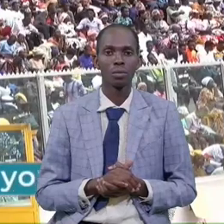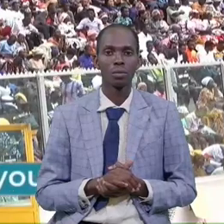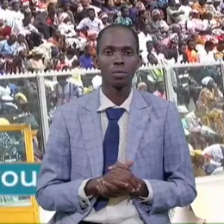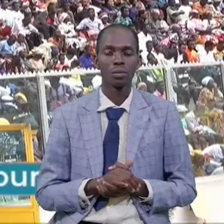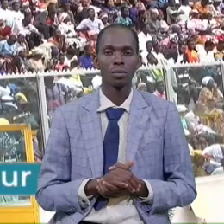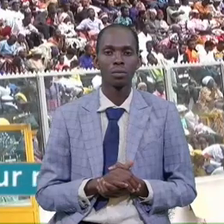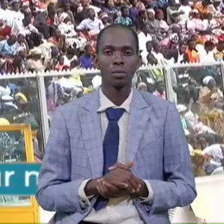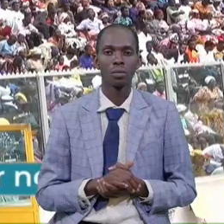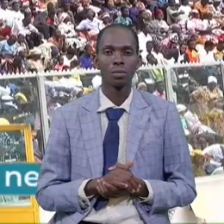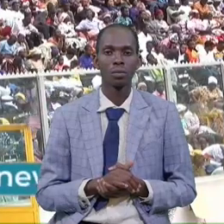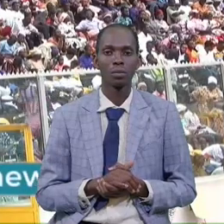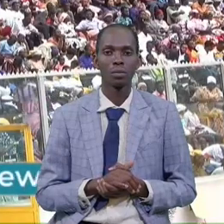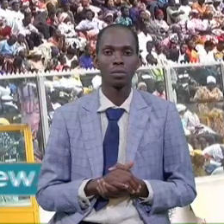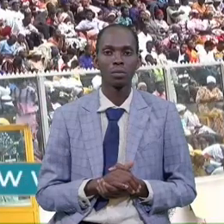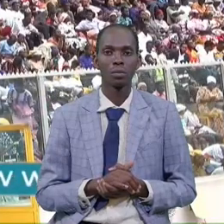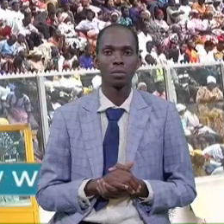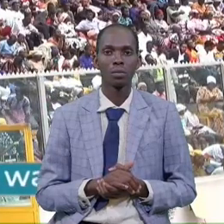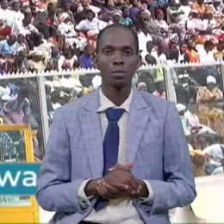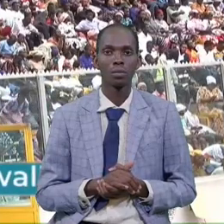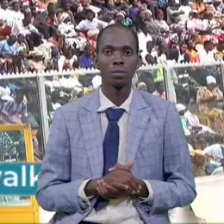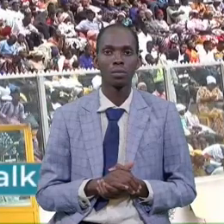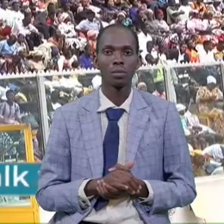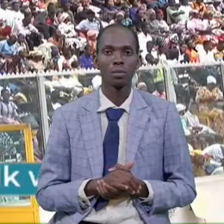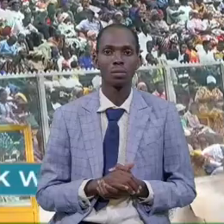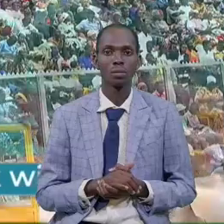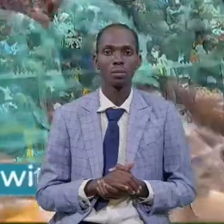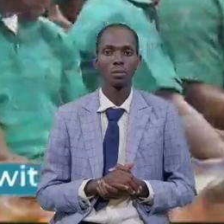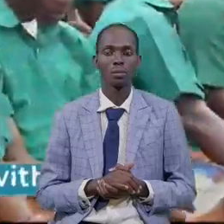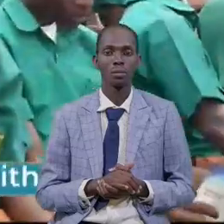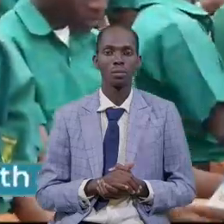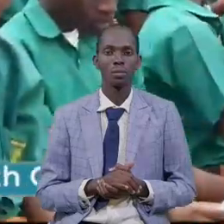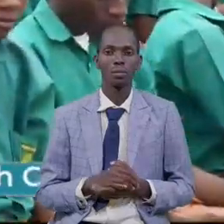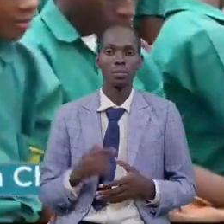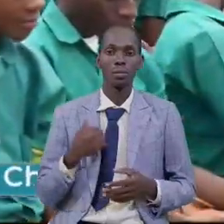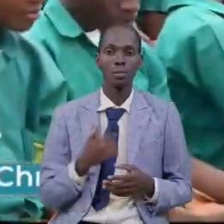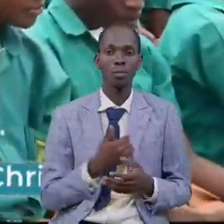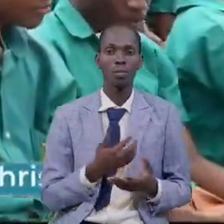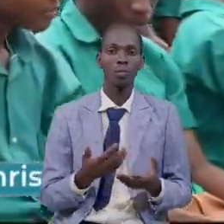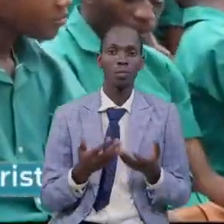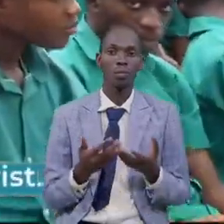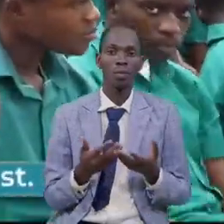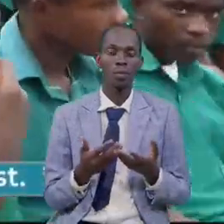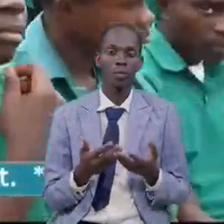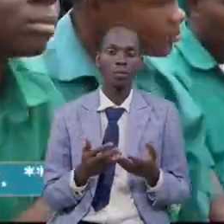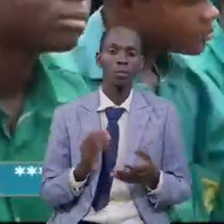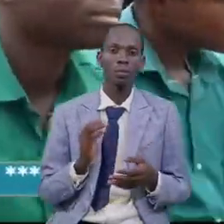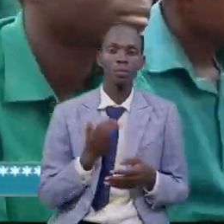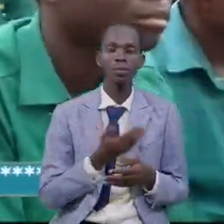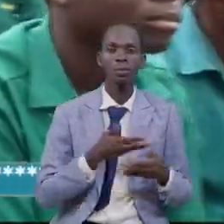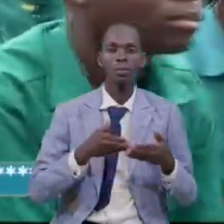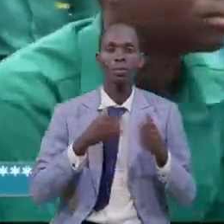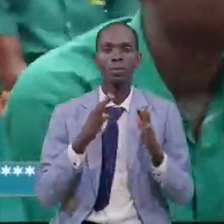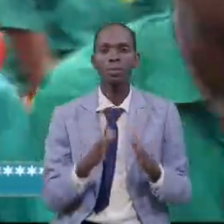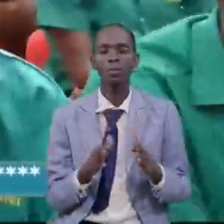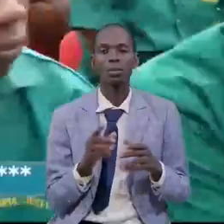We want some of our leaders to go to where the people are making some unnecessary noise and see how to put